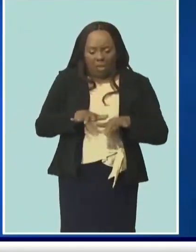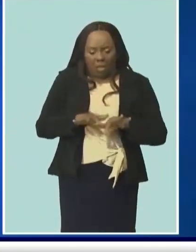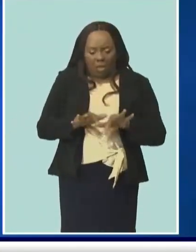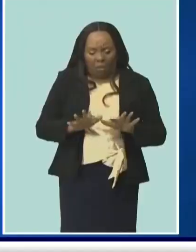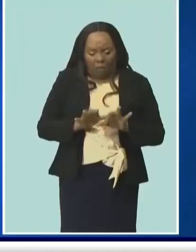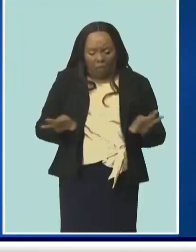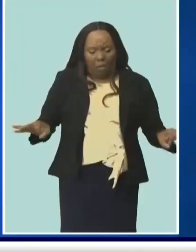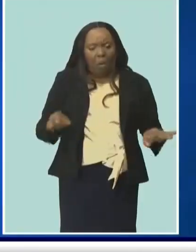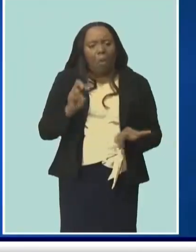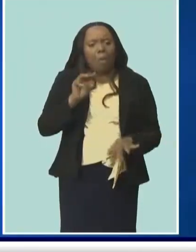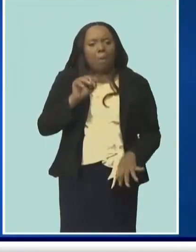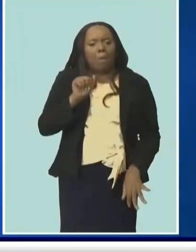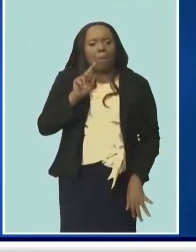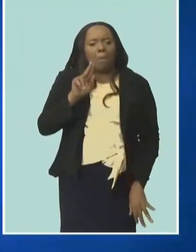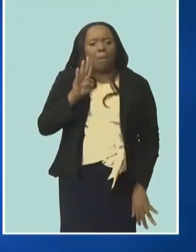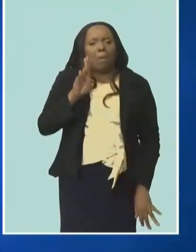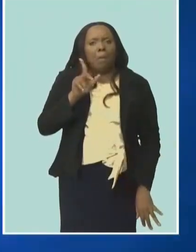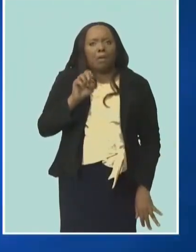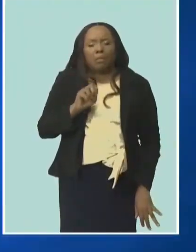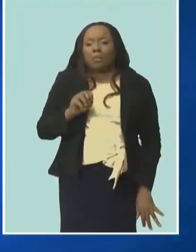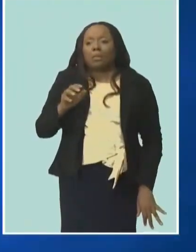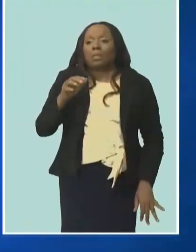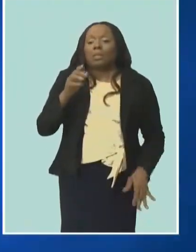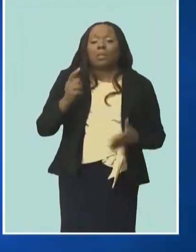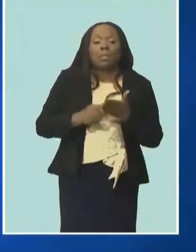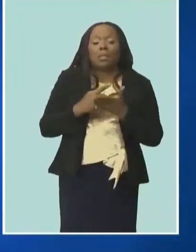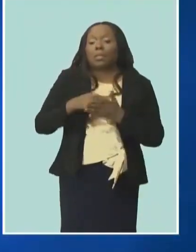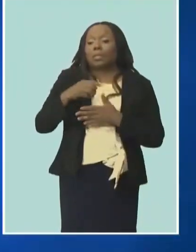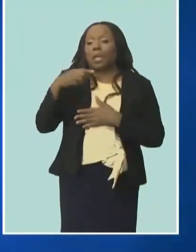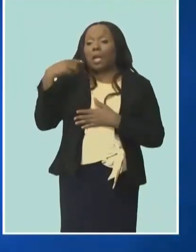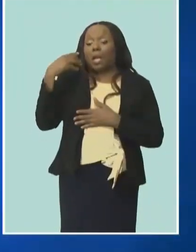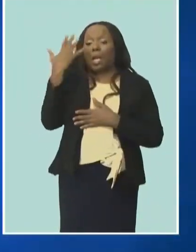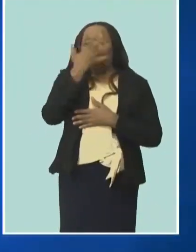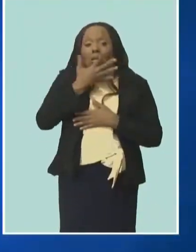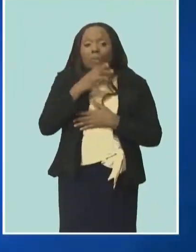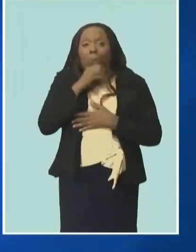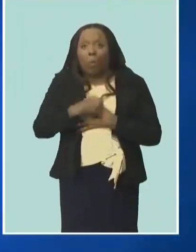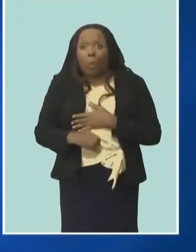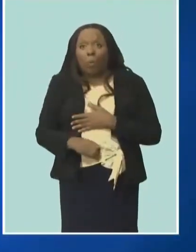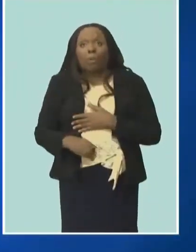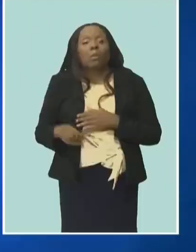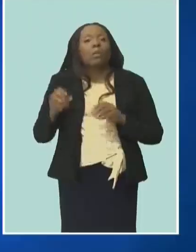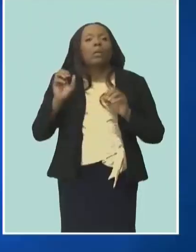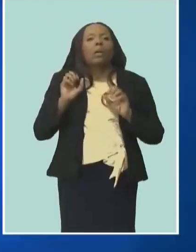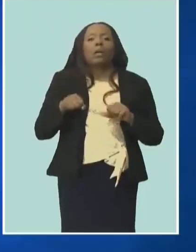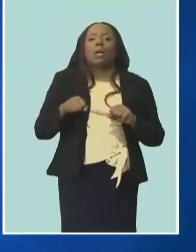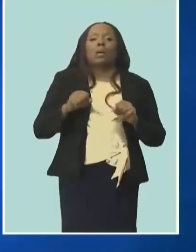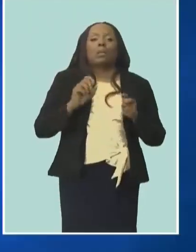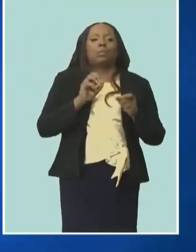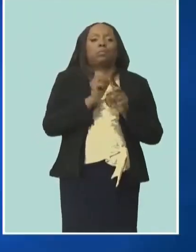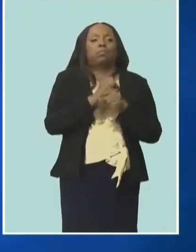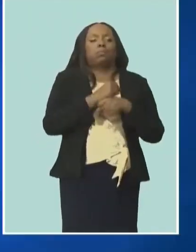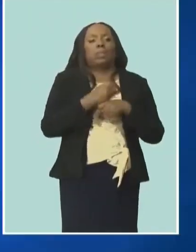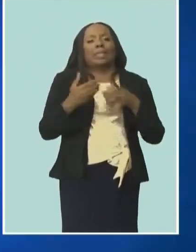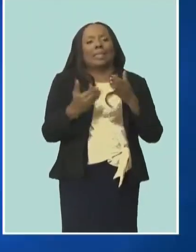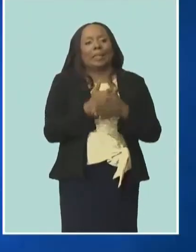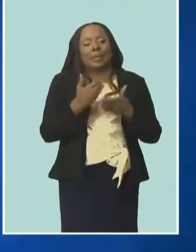from making it look from as old as it is to brand new. If you have vinyl floors, if you have clay